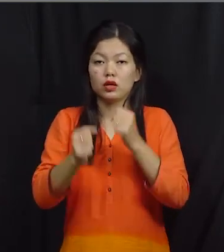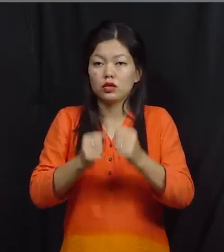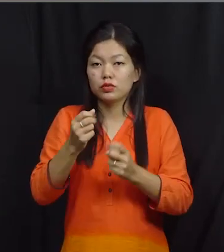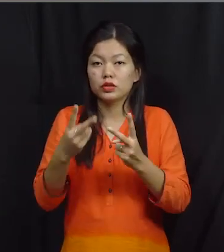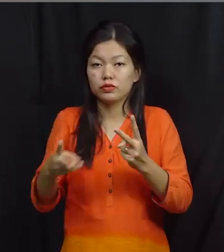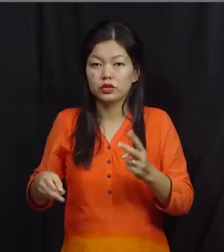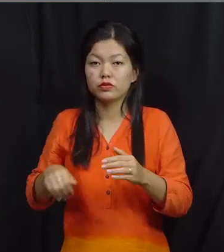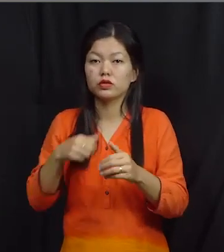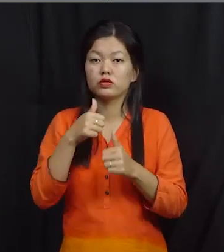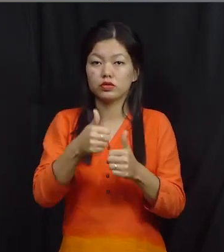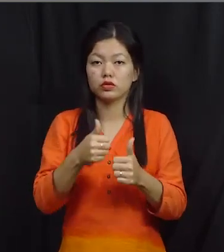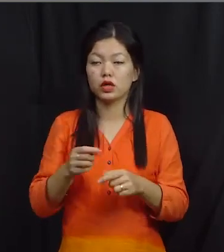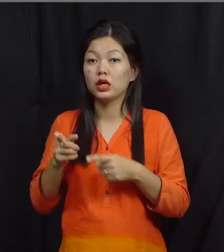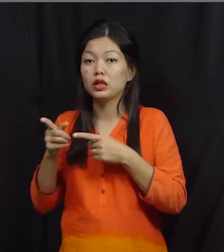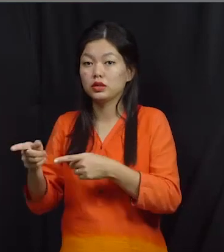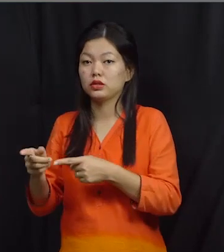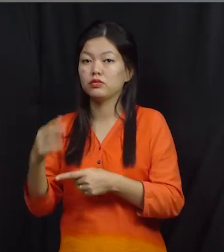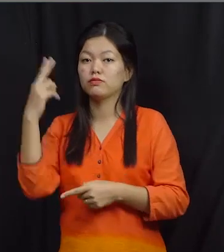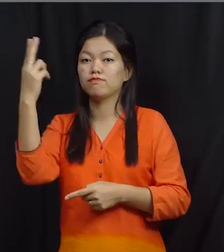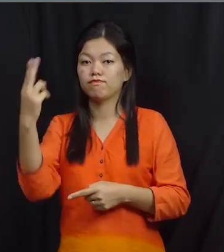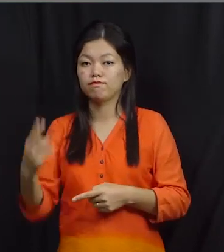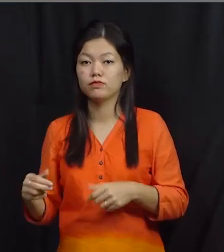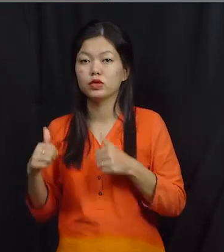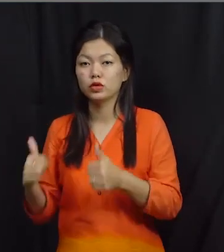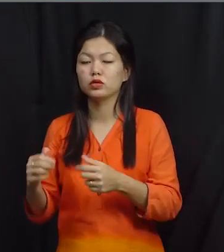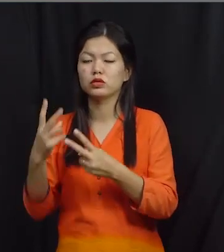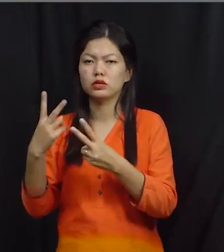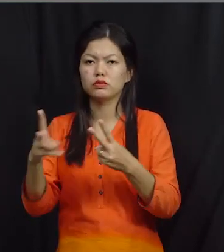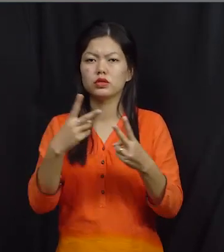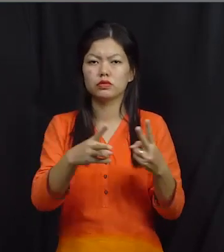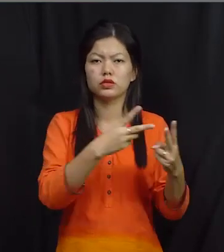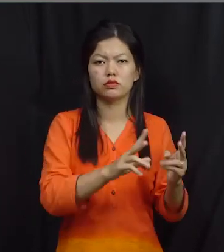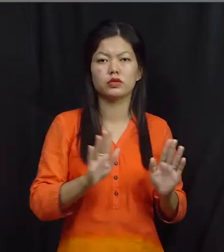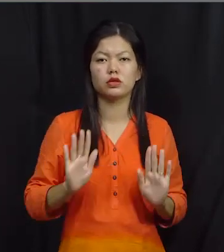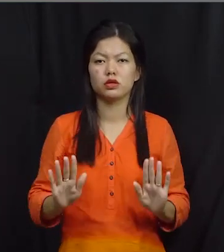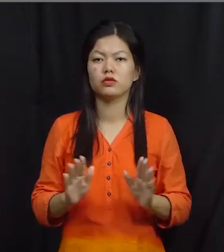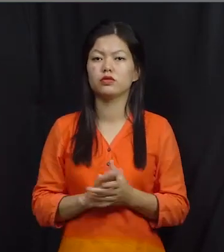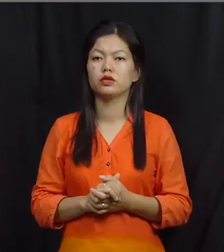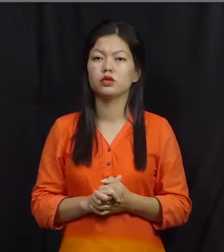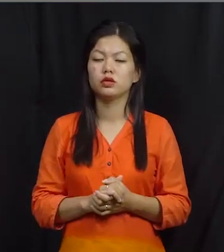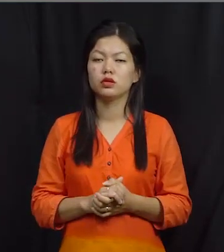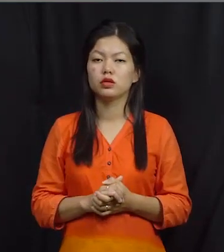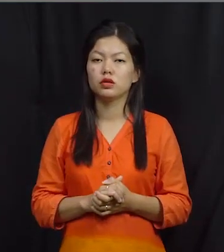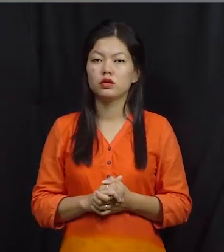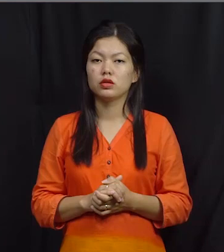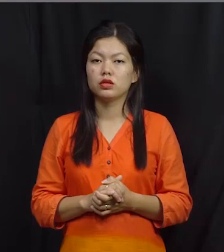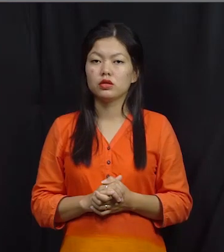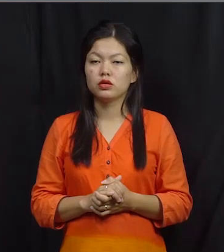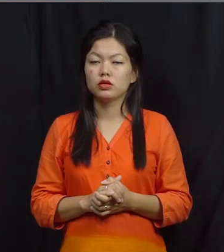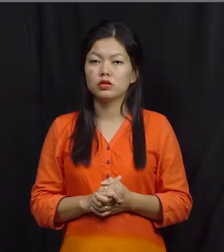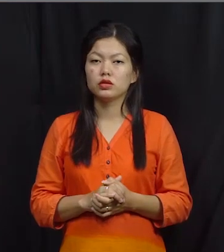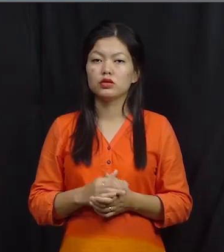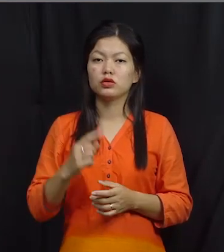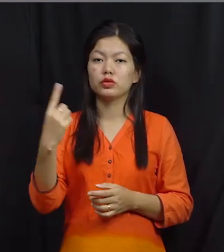yourself. Okay, so make the individual better. The individual aim of education makes the